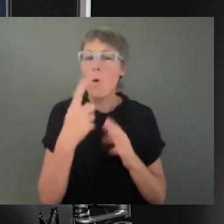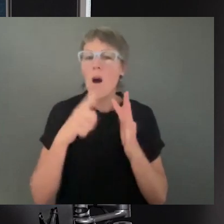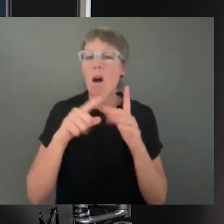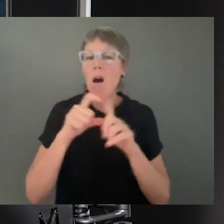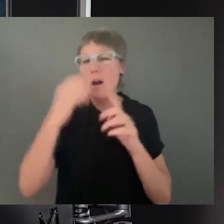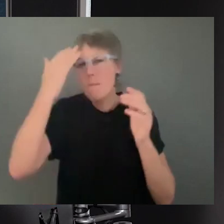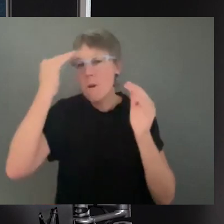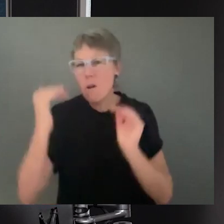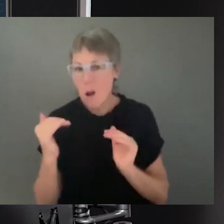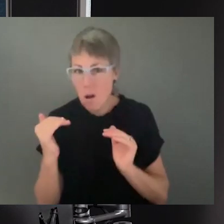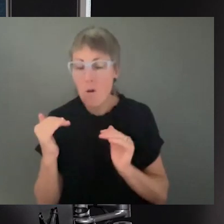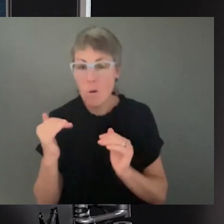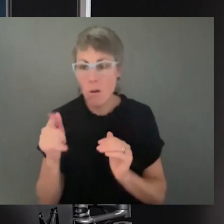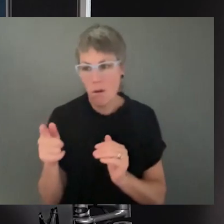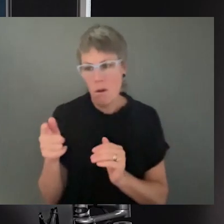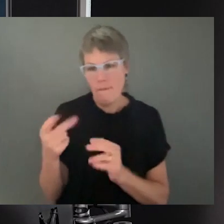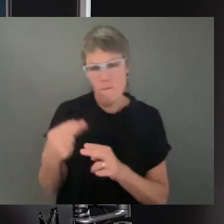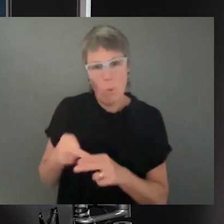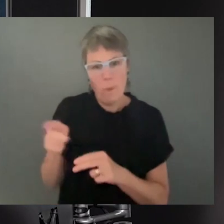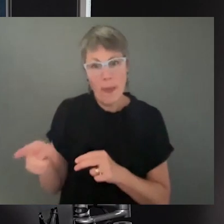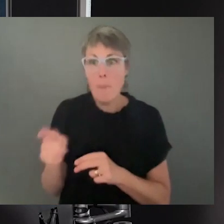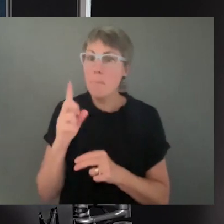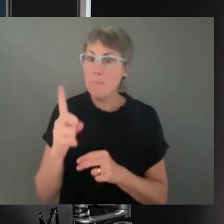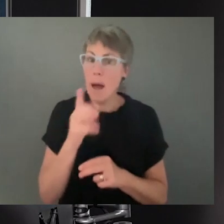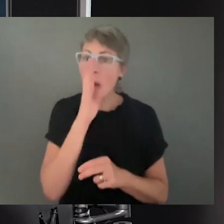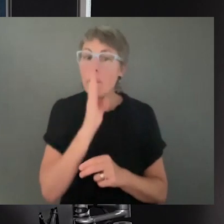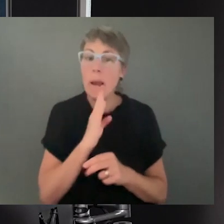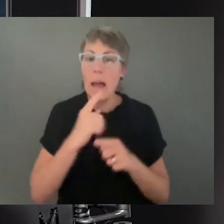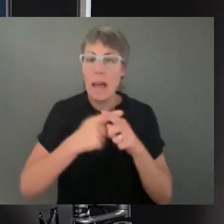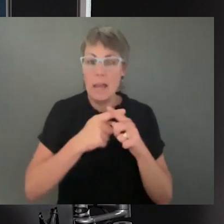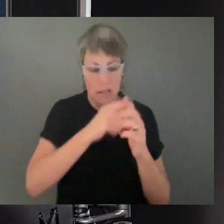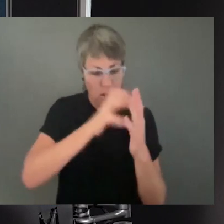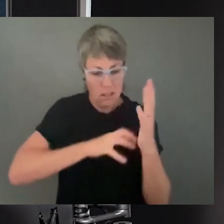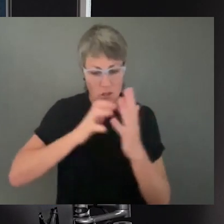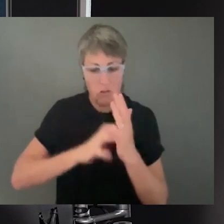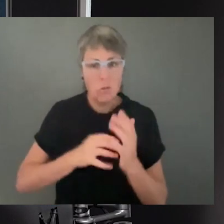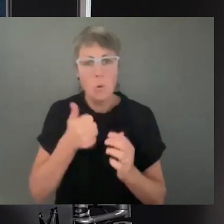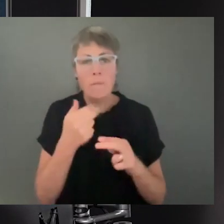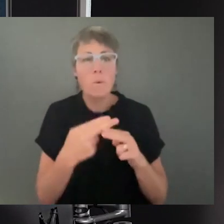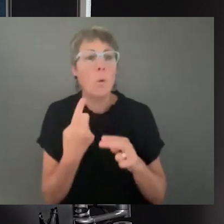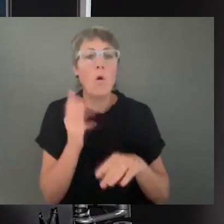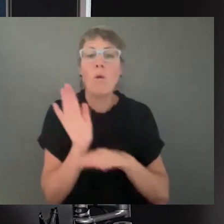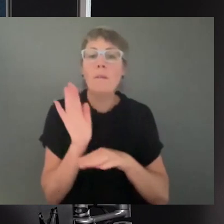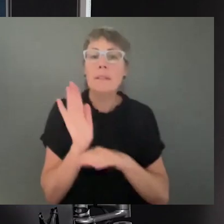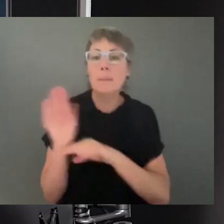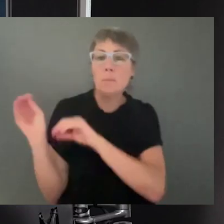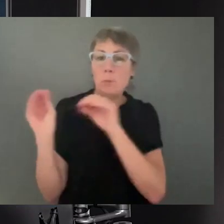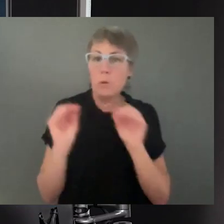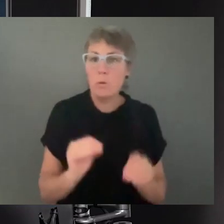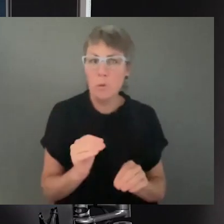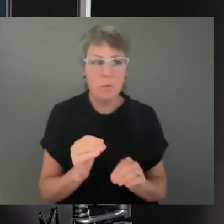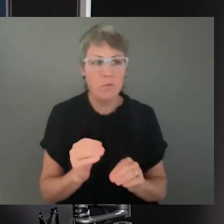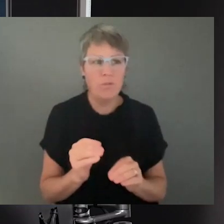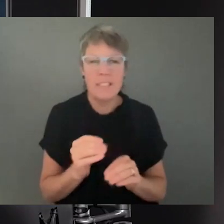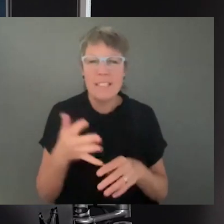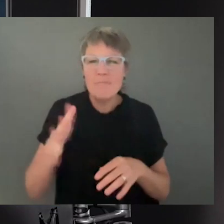people with intellectual or cognitive disability, but it's actually really helpful for people who speak English as a second language, or even